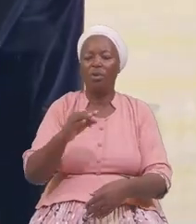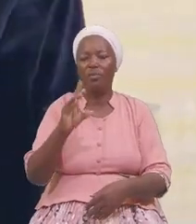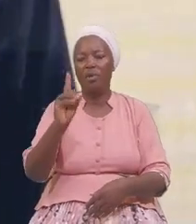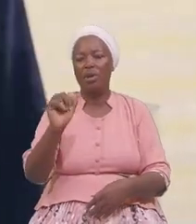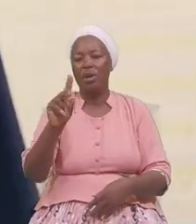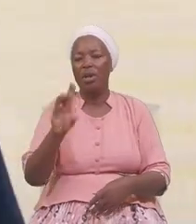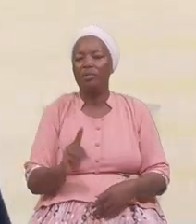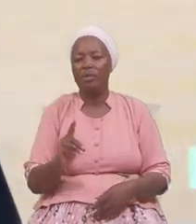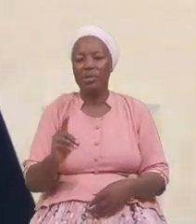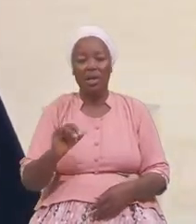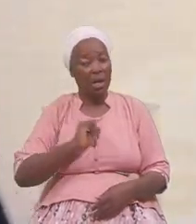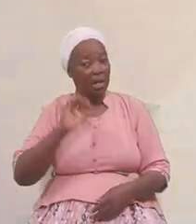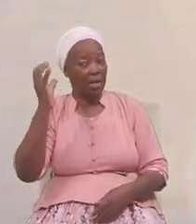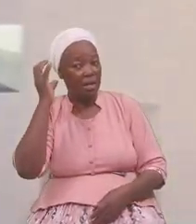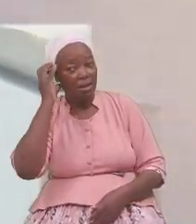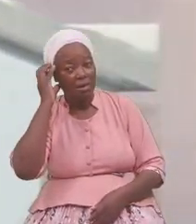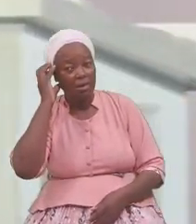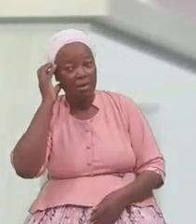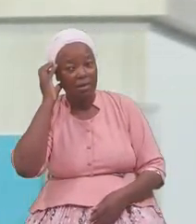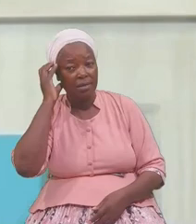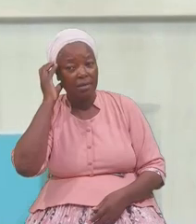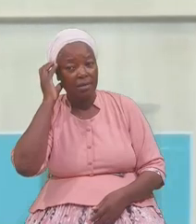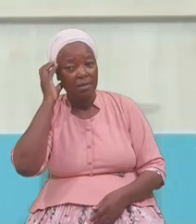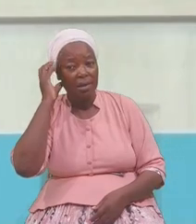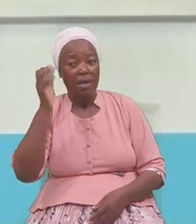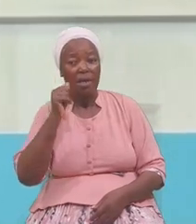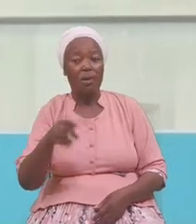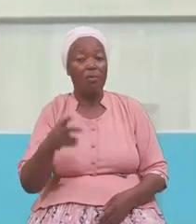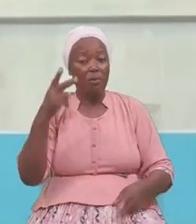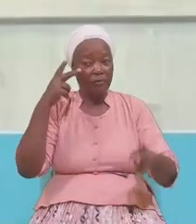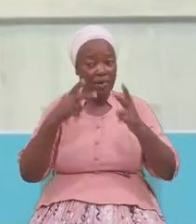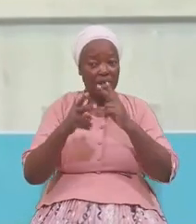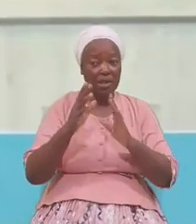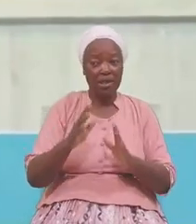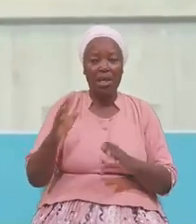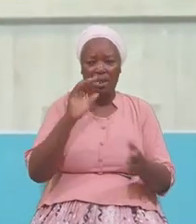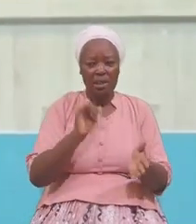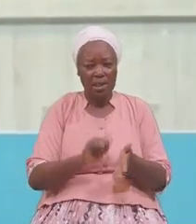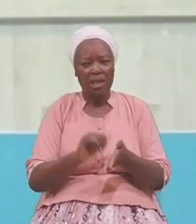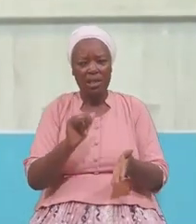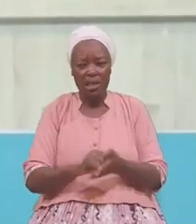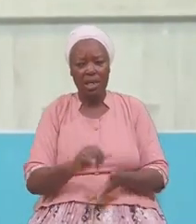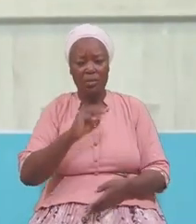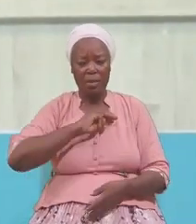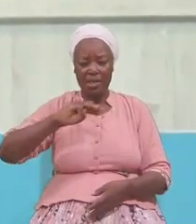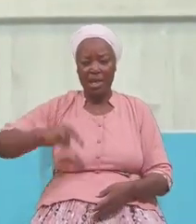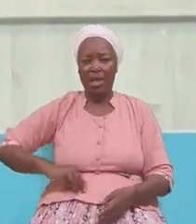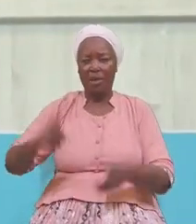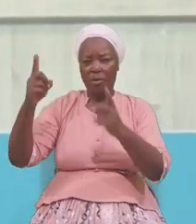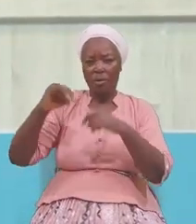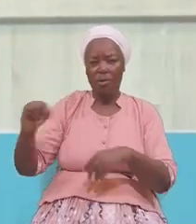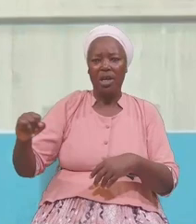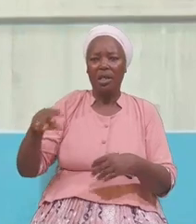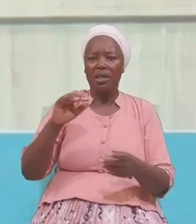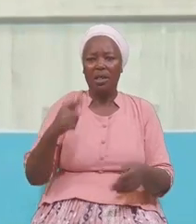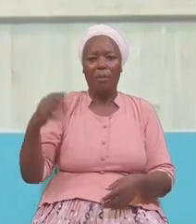David, I heard in prophecy that Messiah coming, the